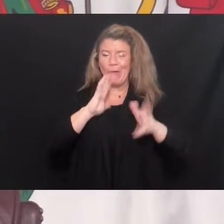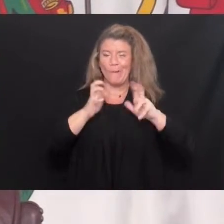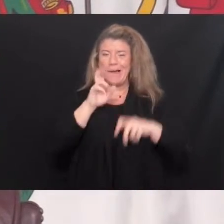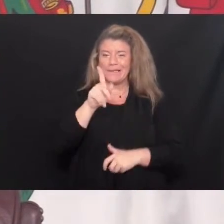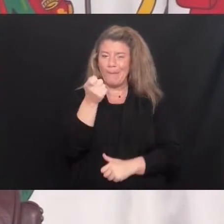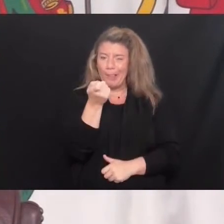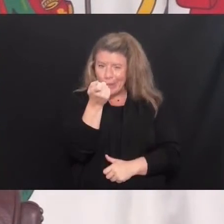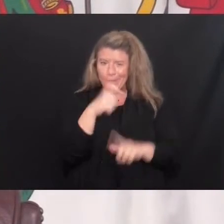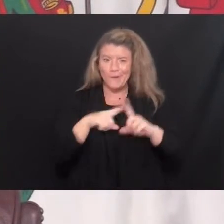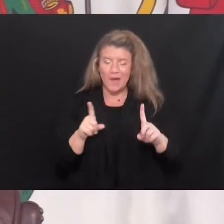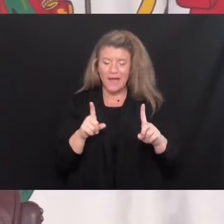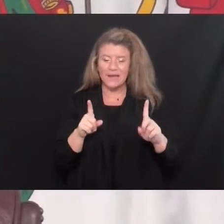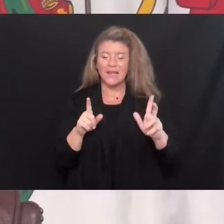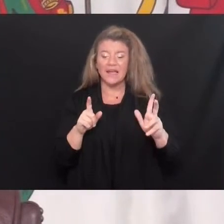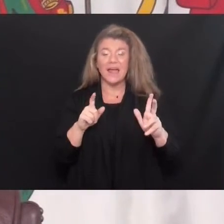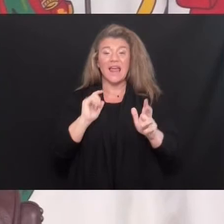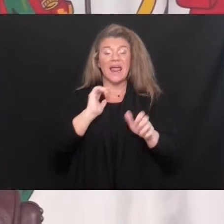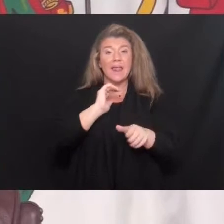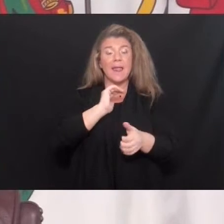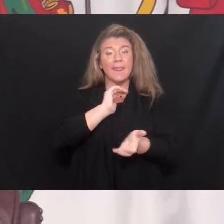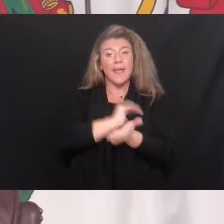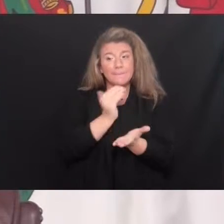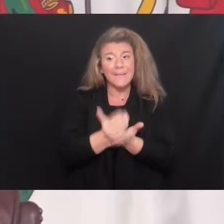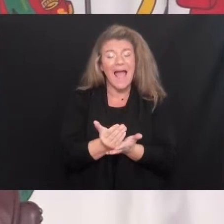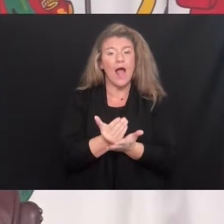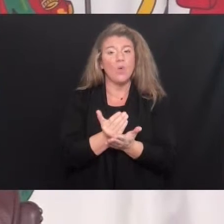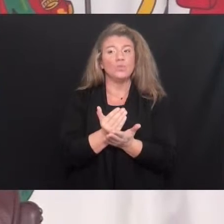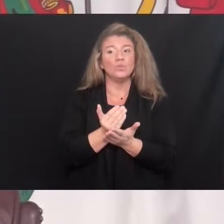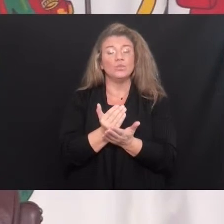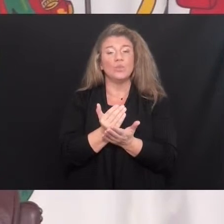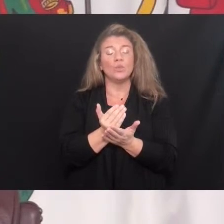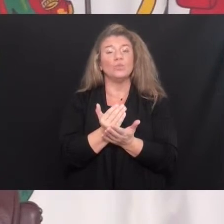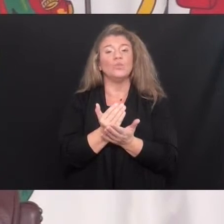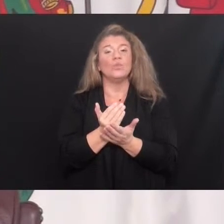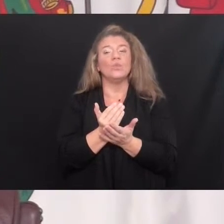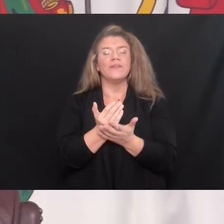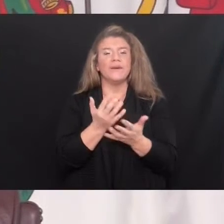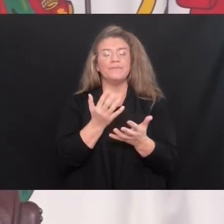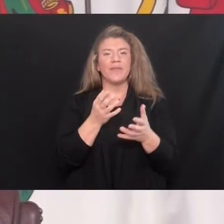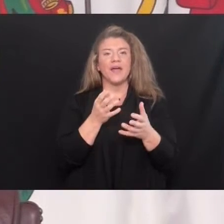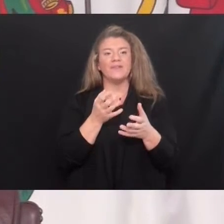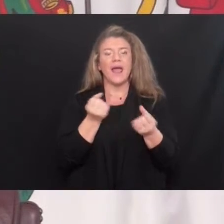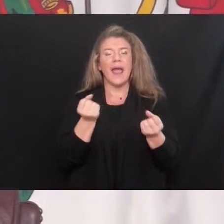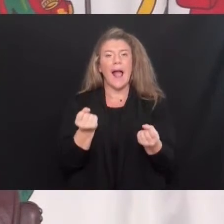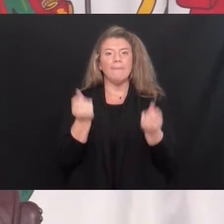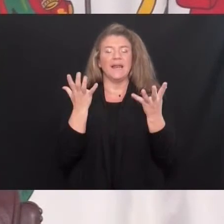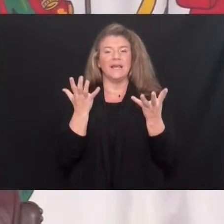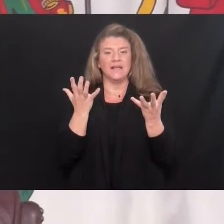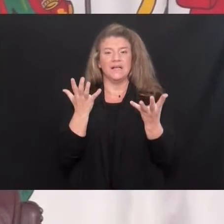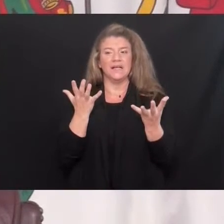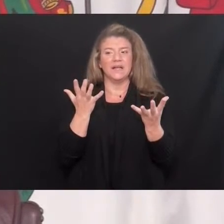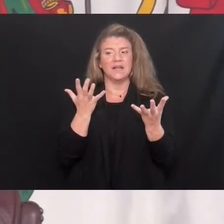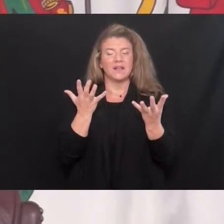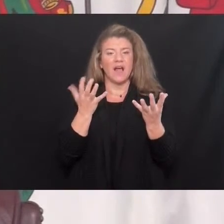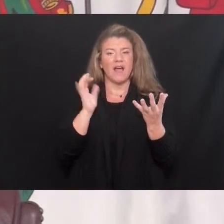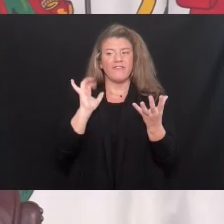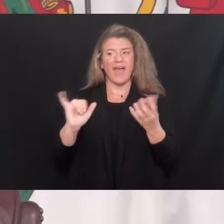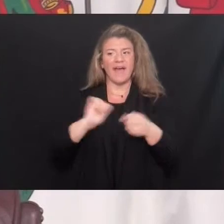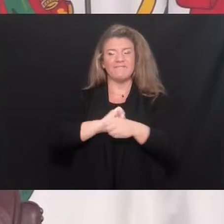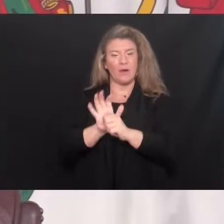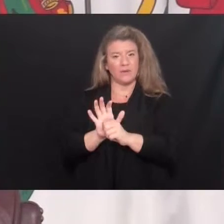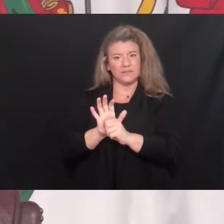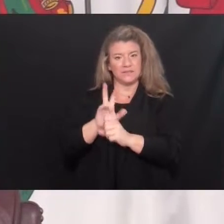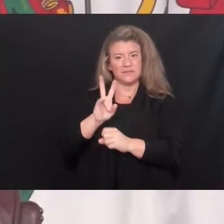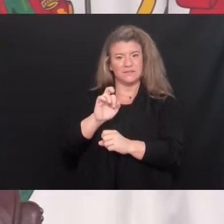but the amount of the volume of the virus that